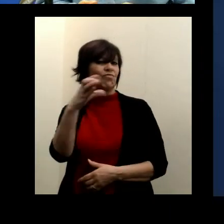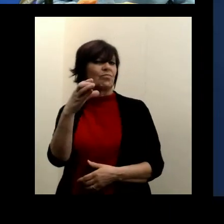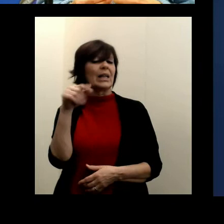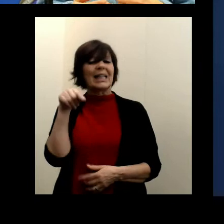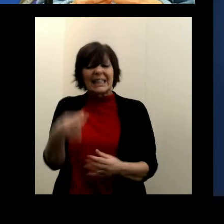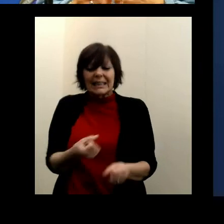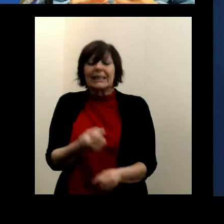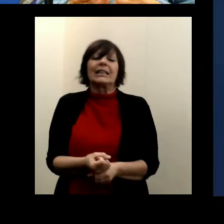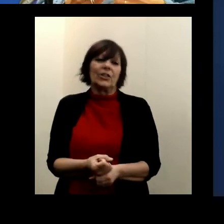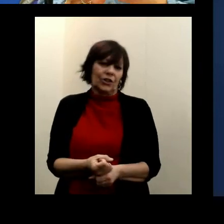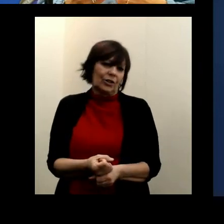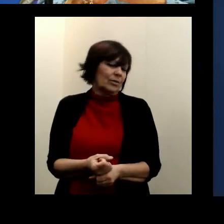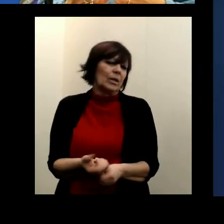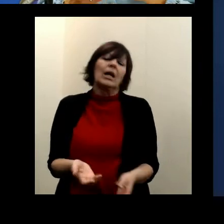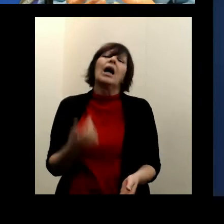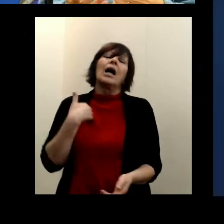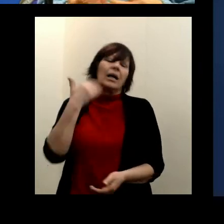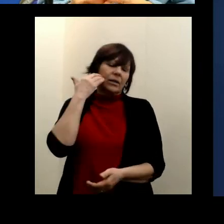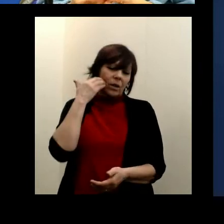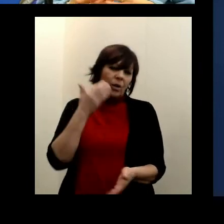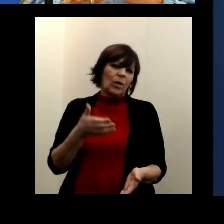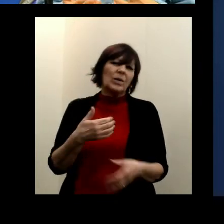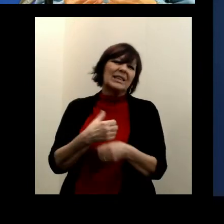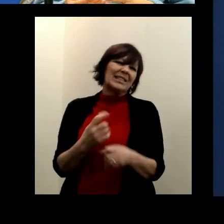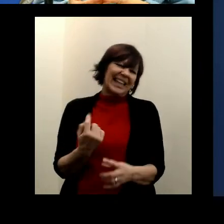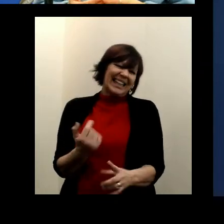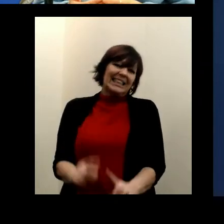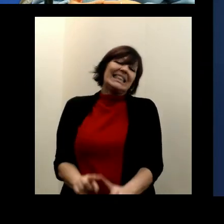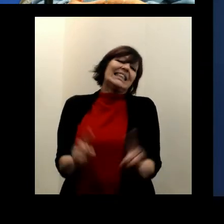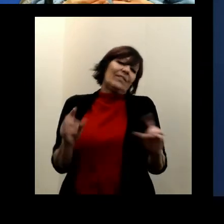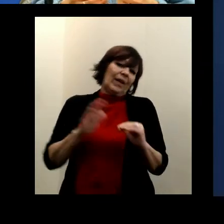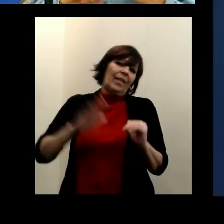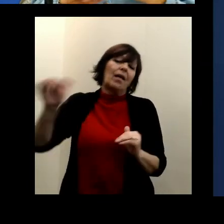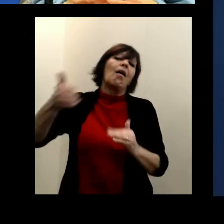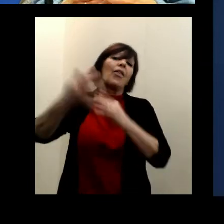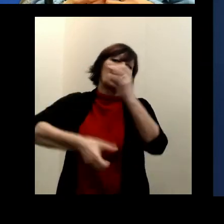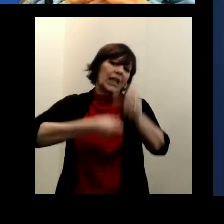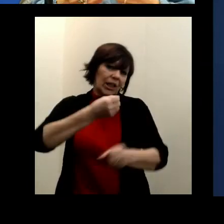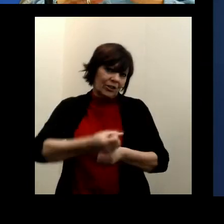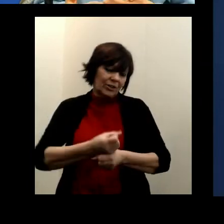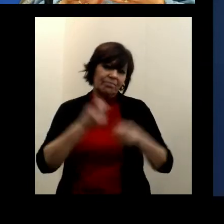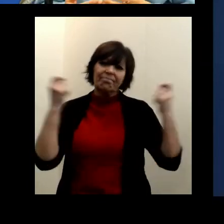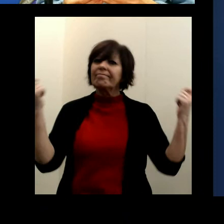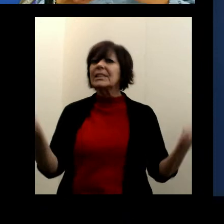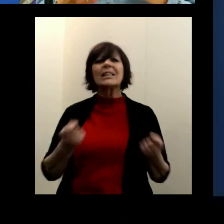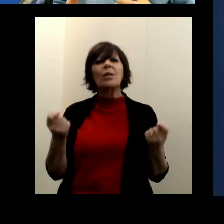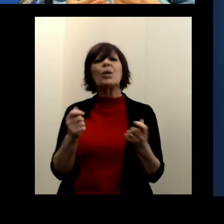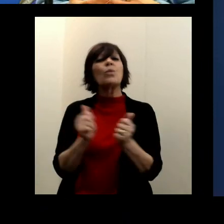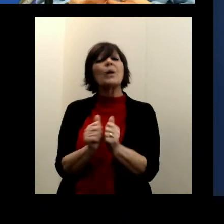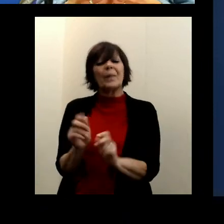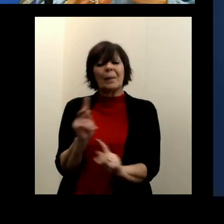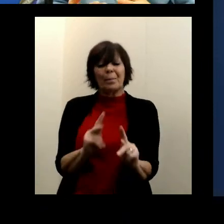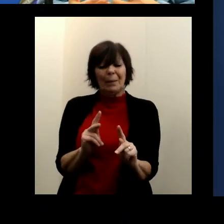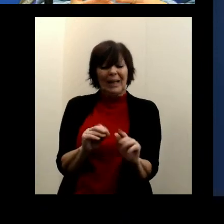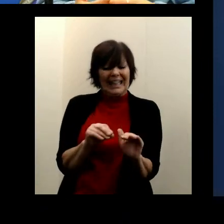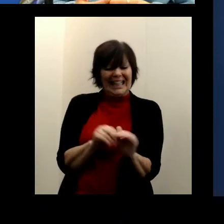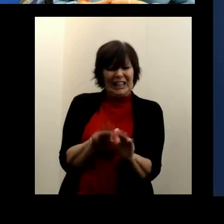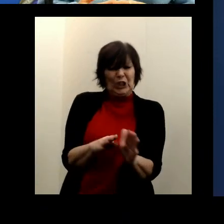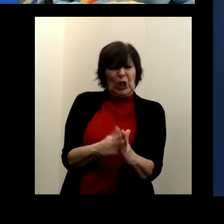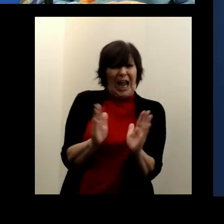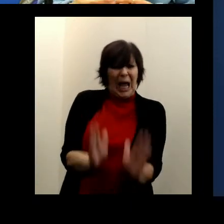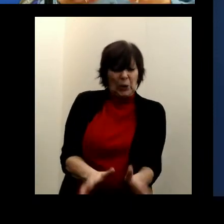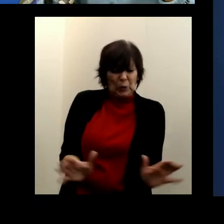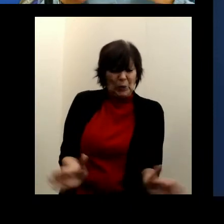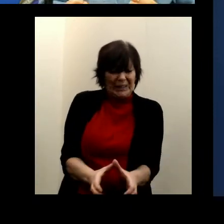This year we're asking you to make it a little bit different than other years and celebrate just with the people in person in your